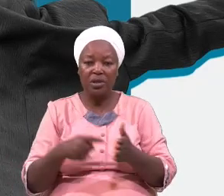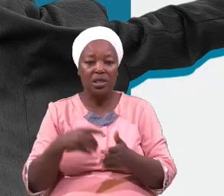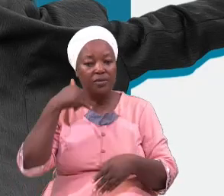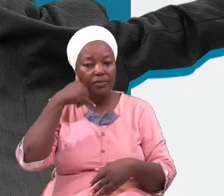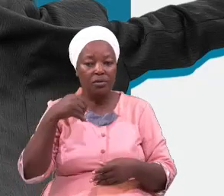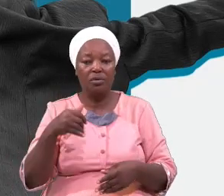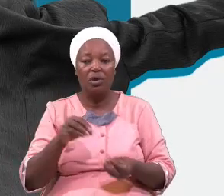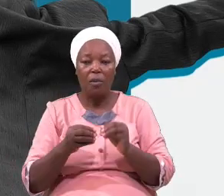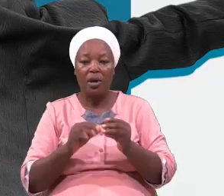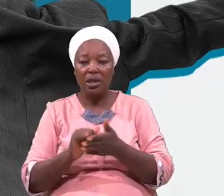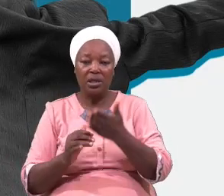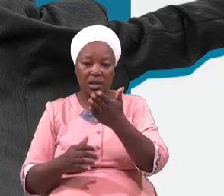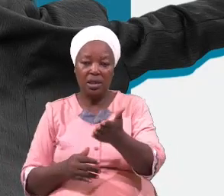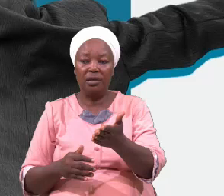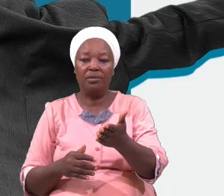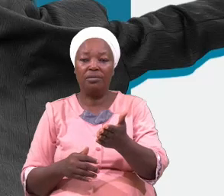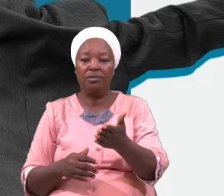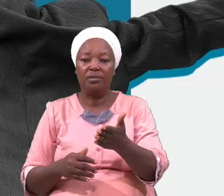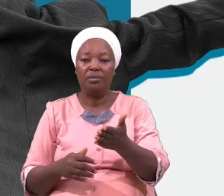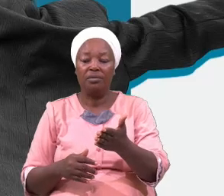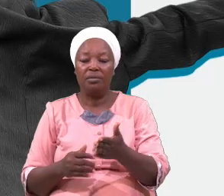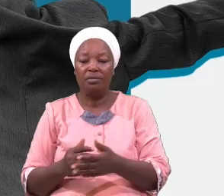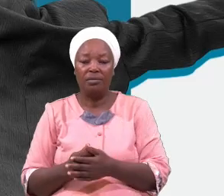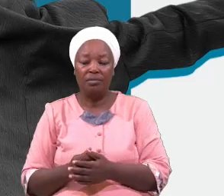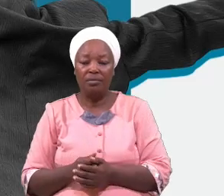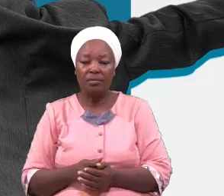telephone, SMS.